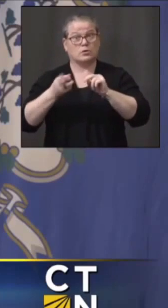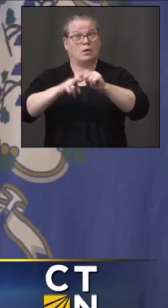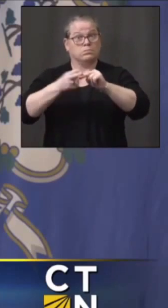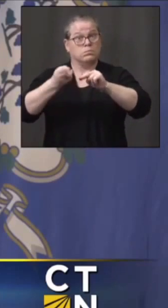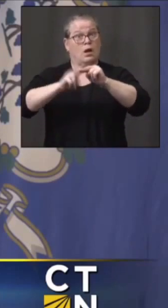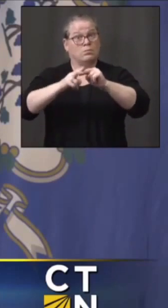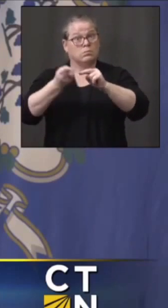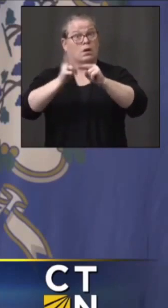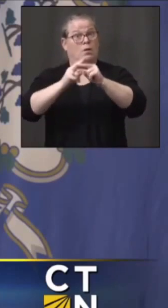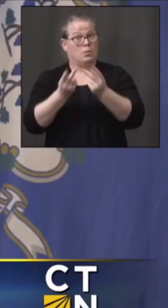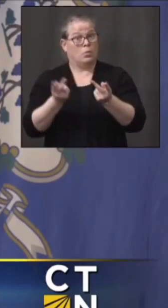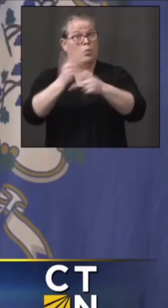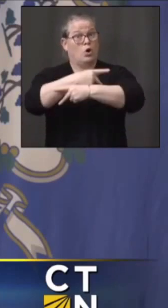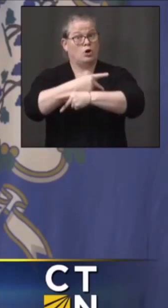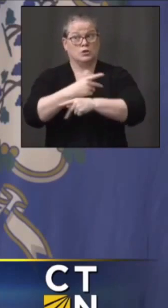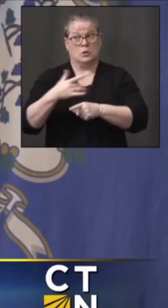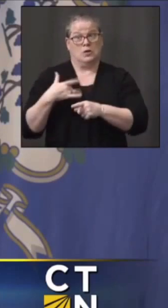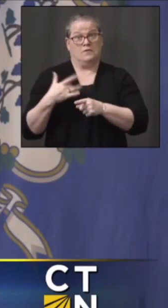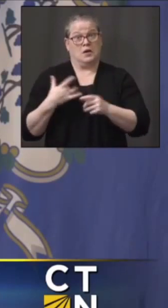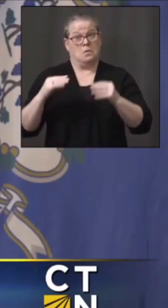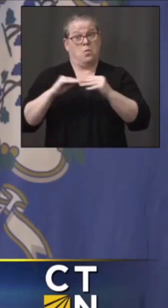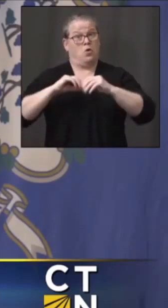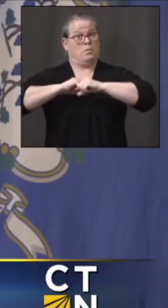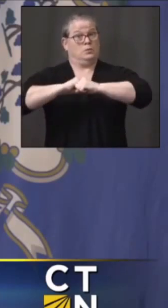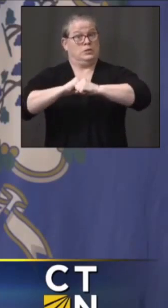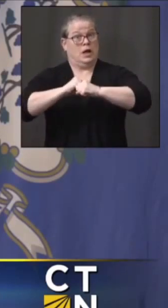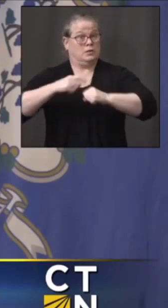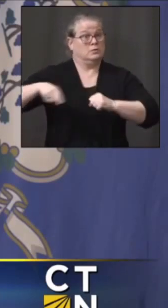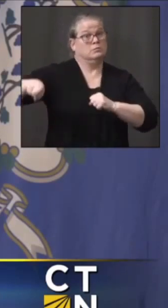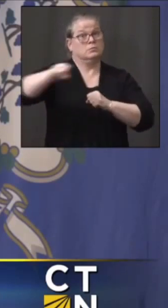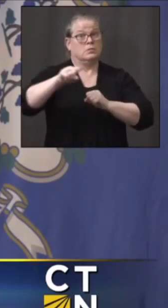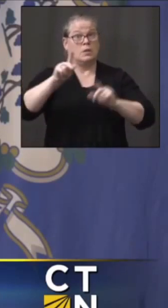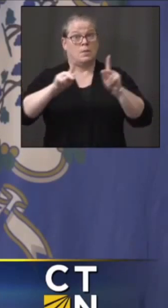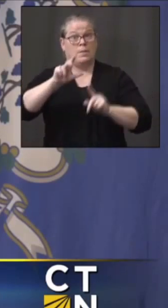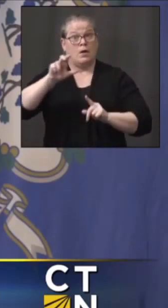in terms of protections, we try and do it.